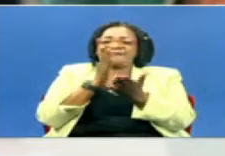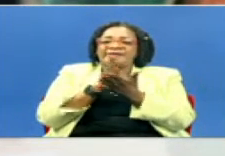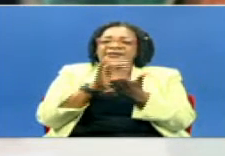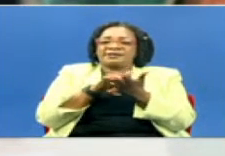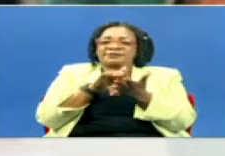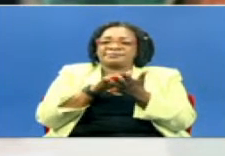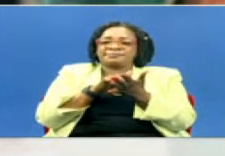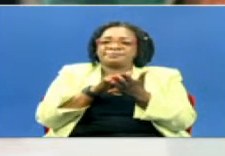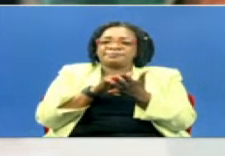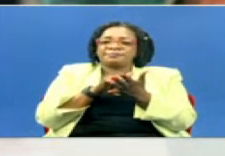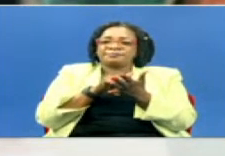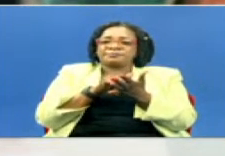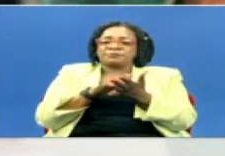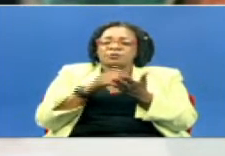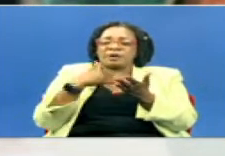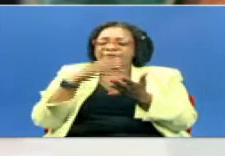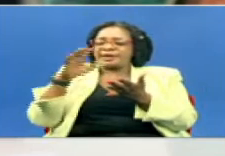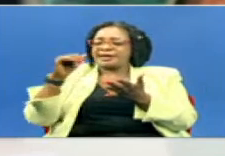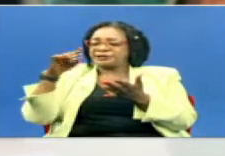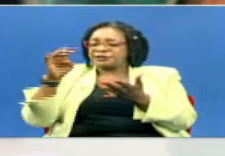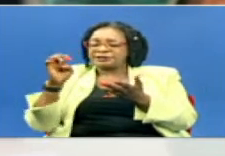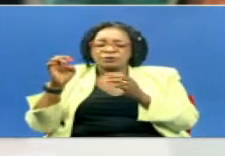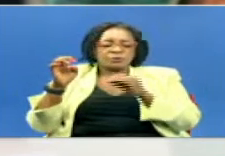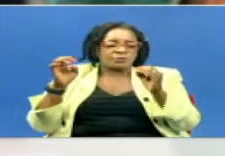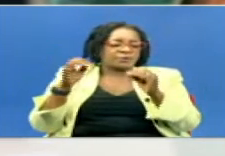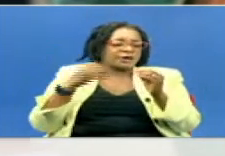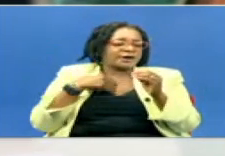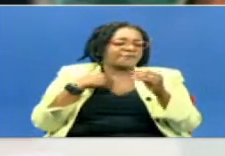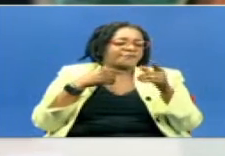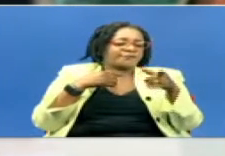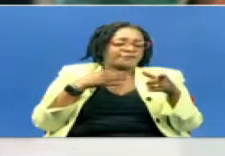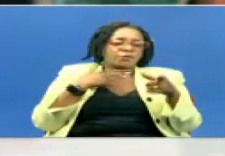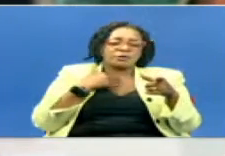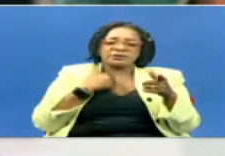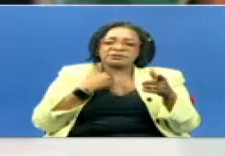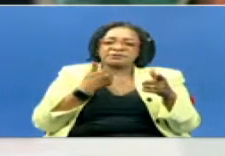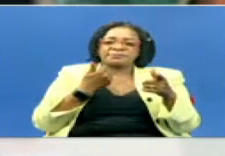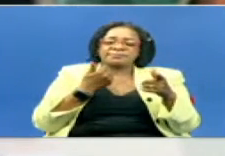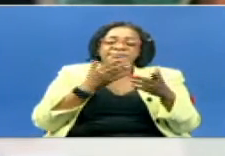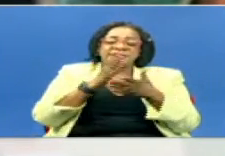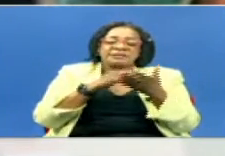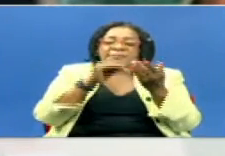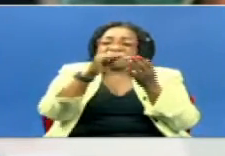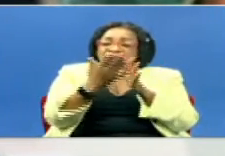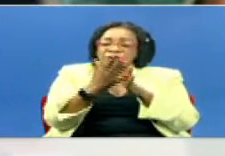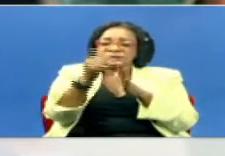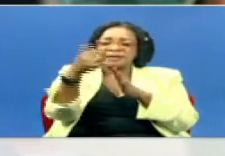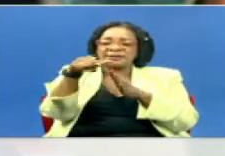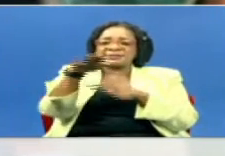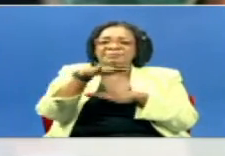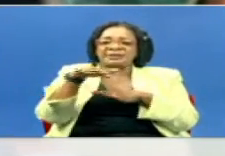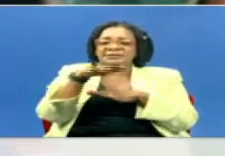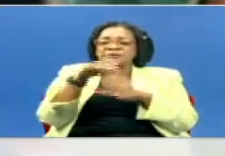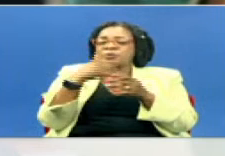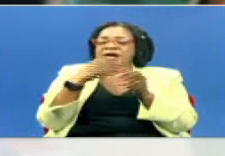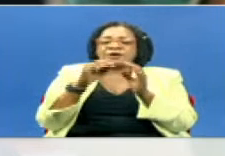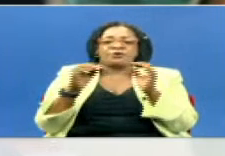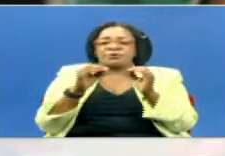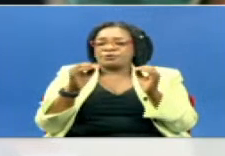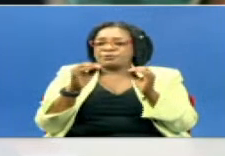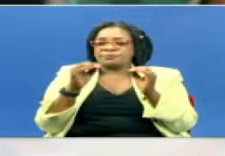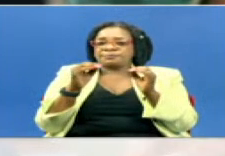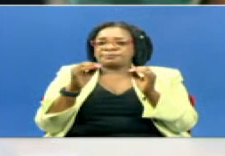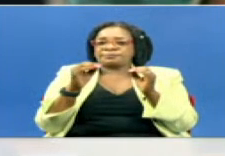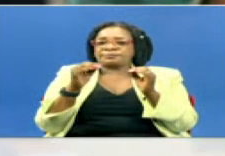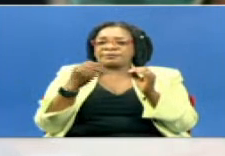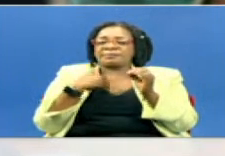wanted an agent here, we don't have an agent here, we may have wanted some approach in this place, we didn't have it, all right? And I'm quite